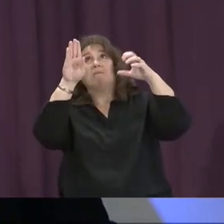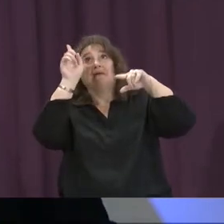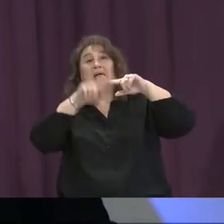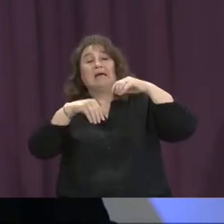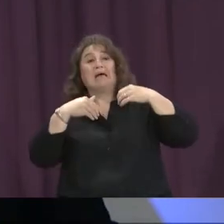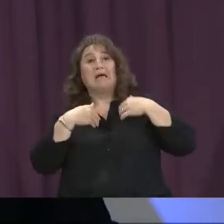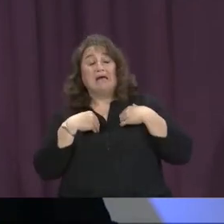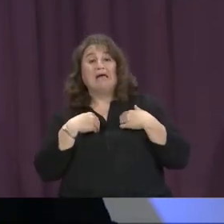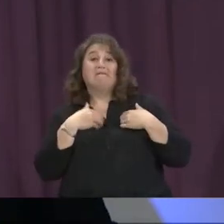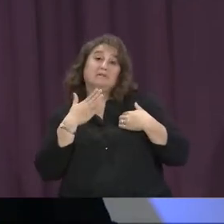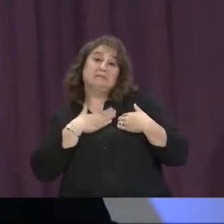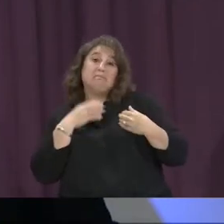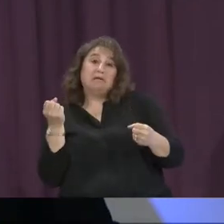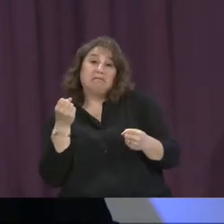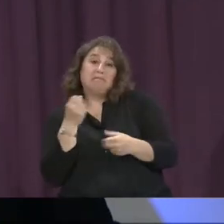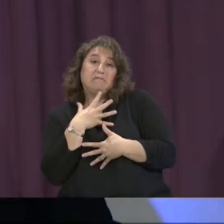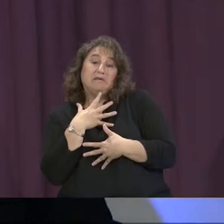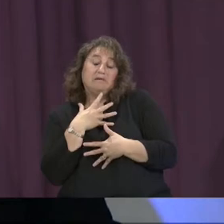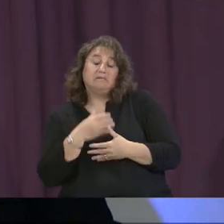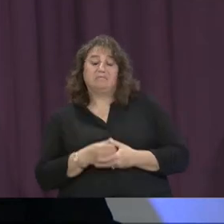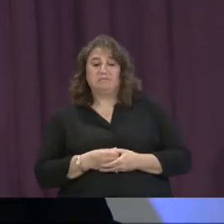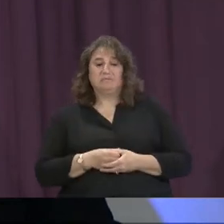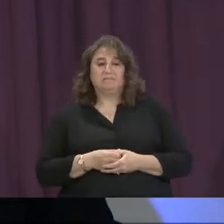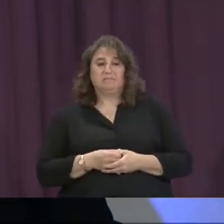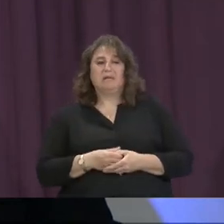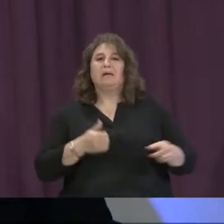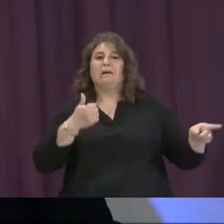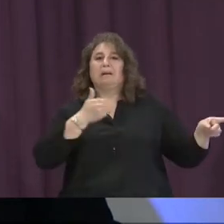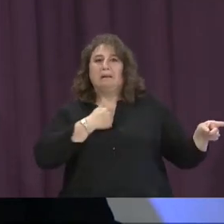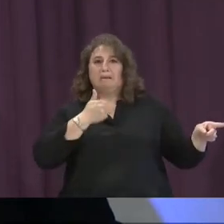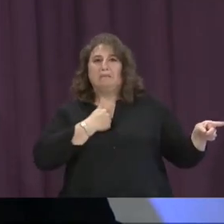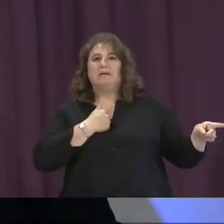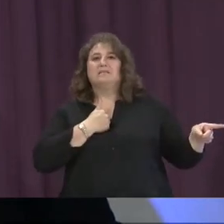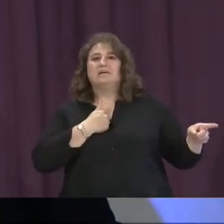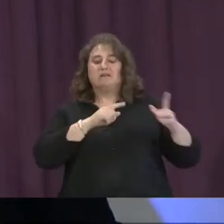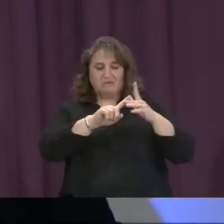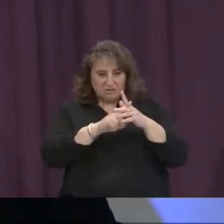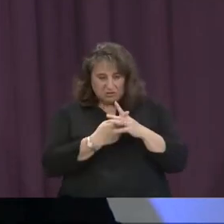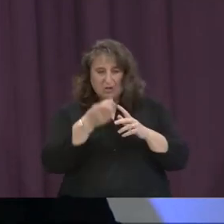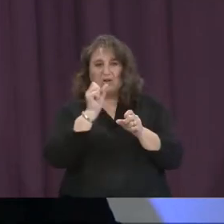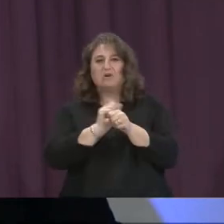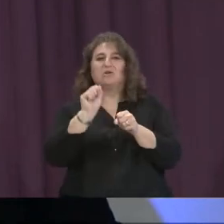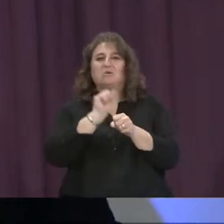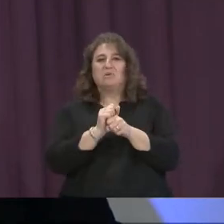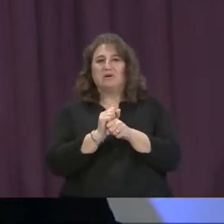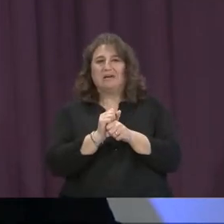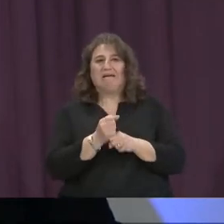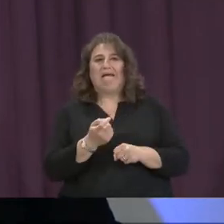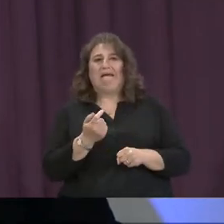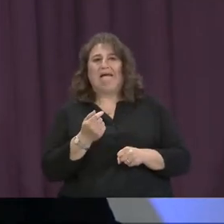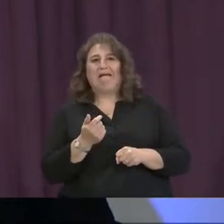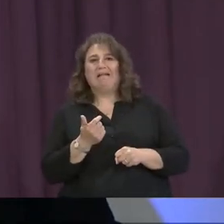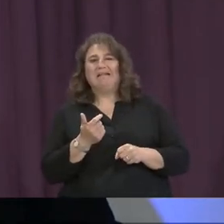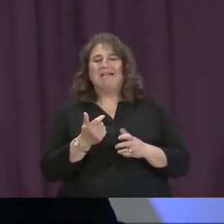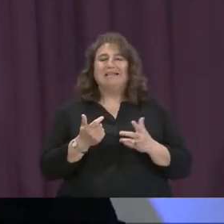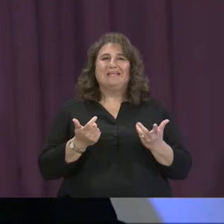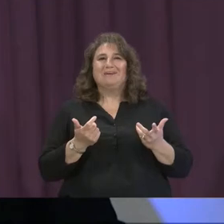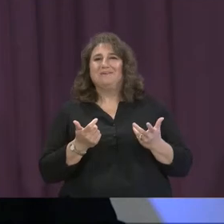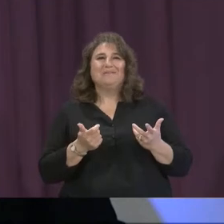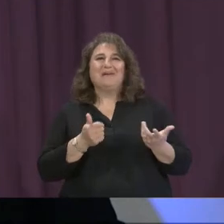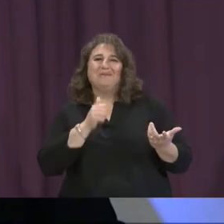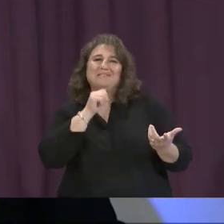that was a fear of mine. And I was, you know, I got out there and I got into the workforce. was, it was, a little unfounded, I think, that I,